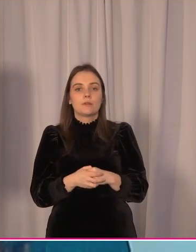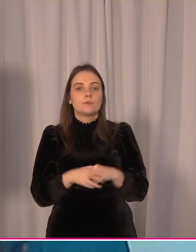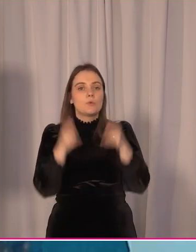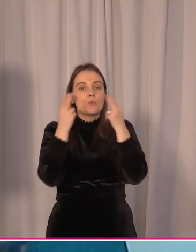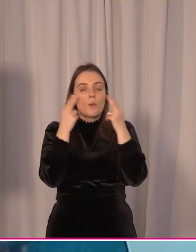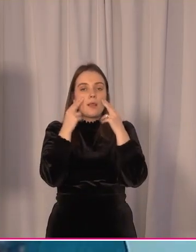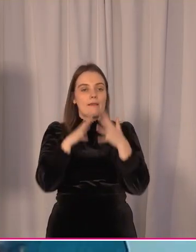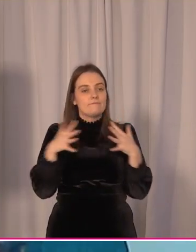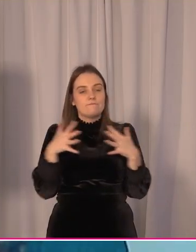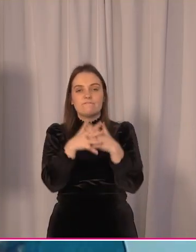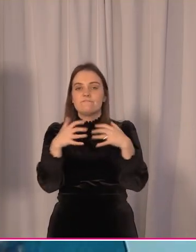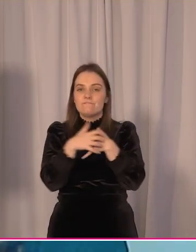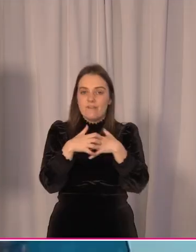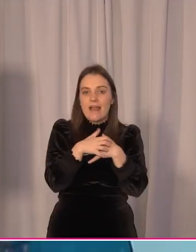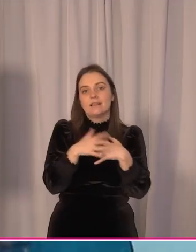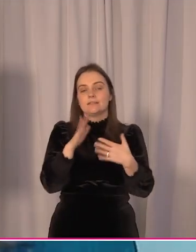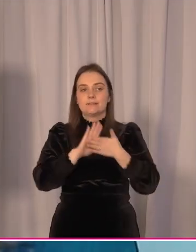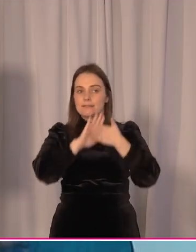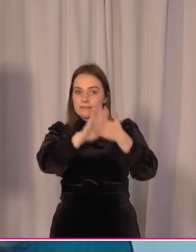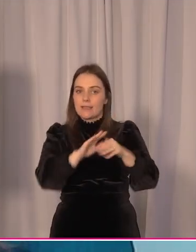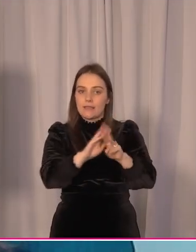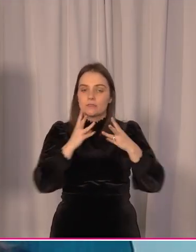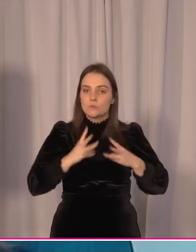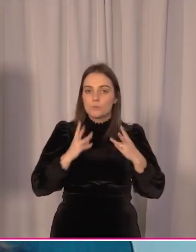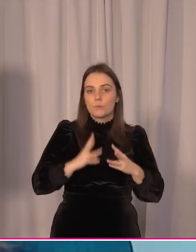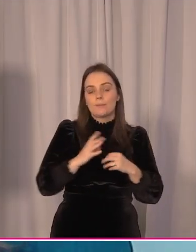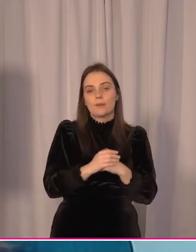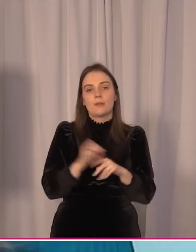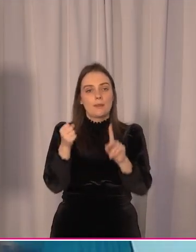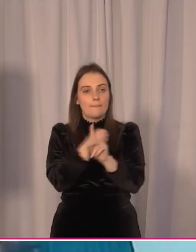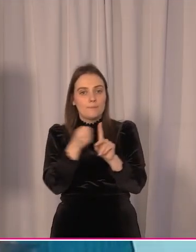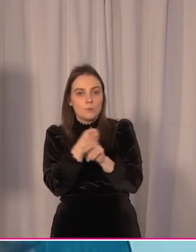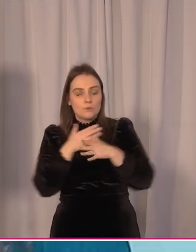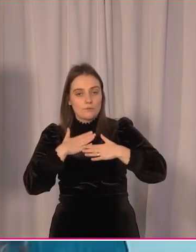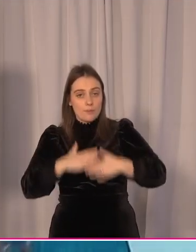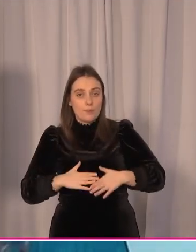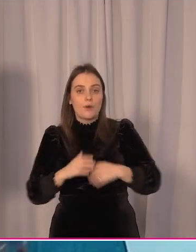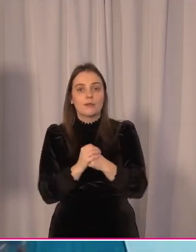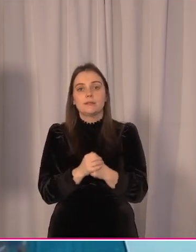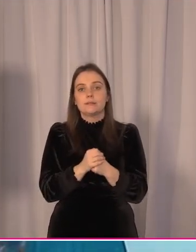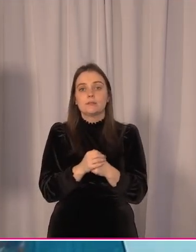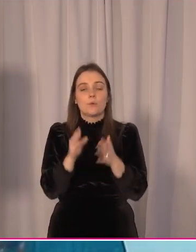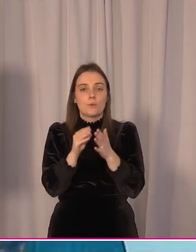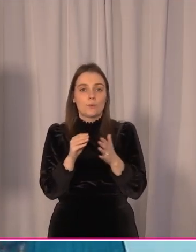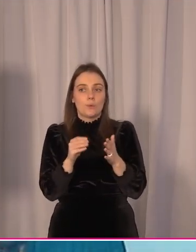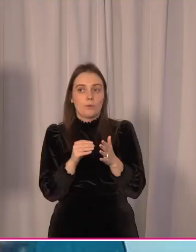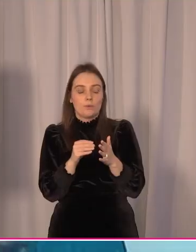violence against us, disguised as care, and the views of our bodies as to be cared for, sometimes kind